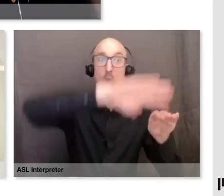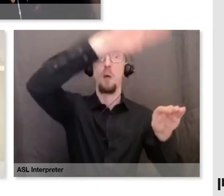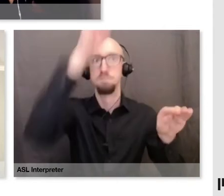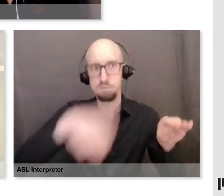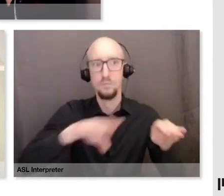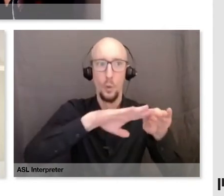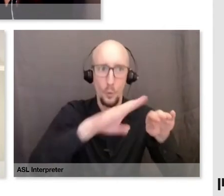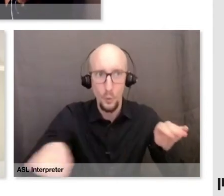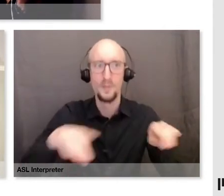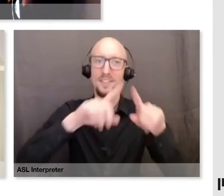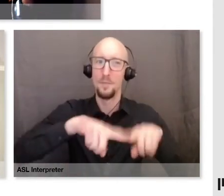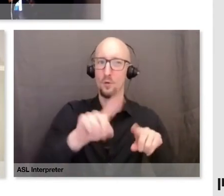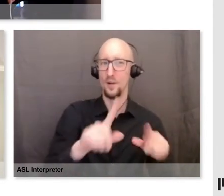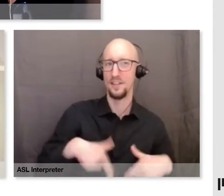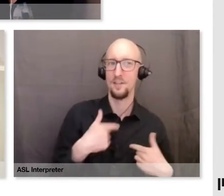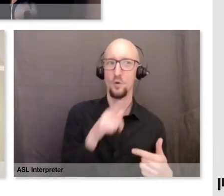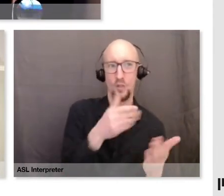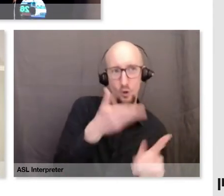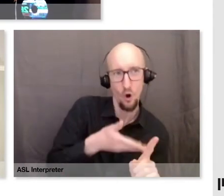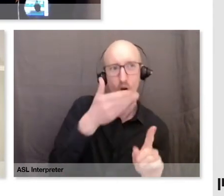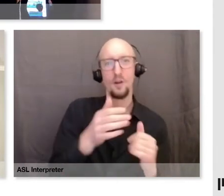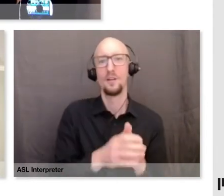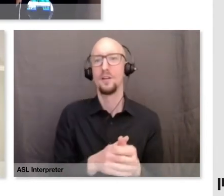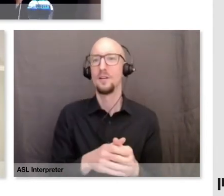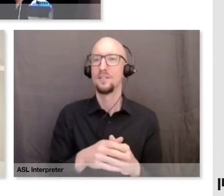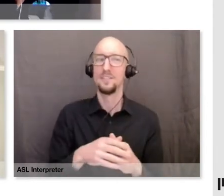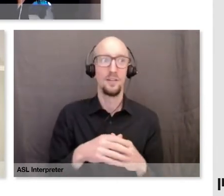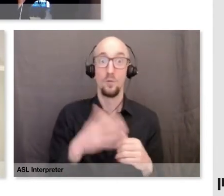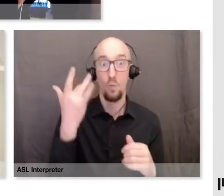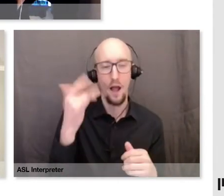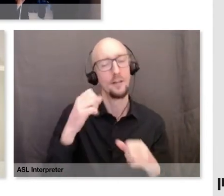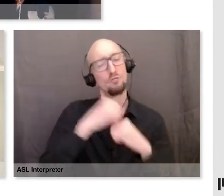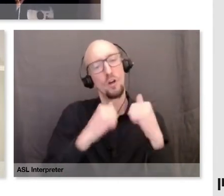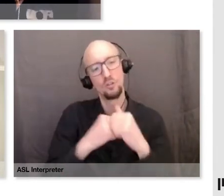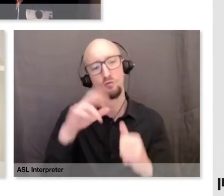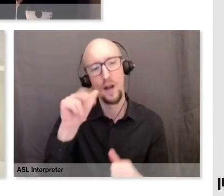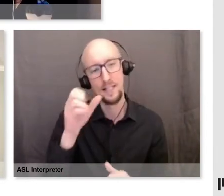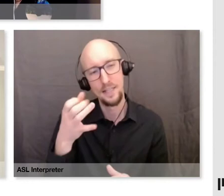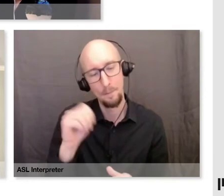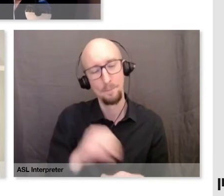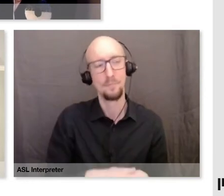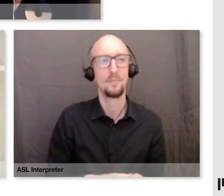racism, underserved mm-hmm. public health infrastructure, mm-hmm. things like that.